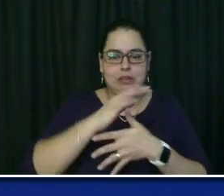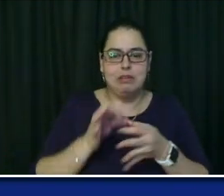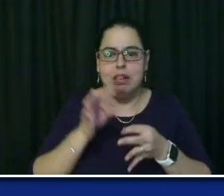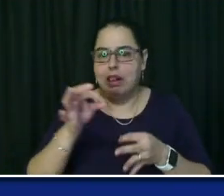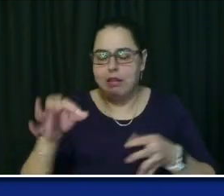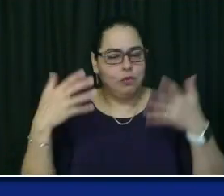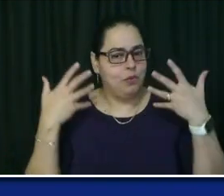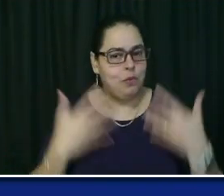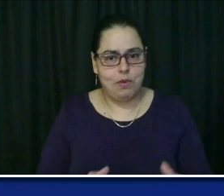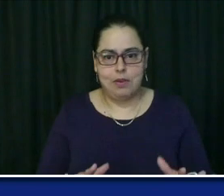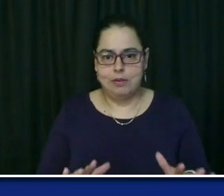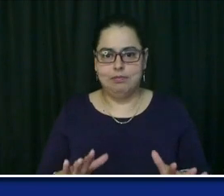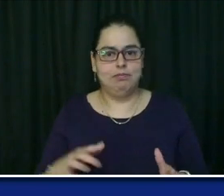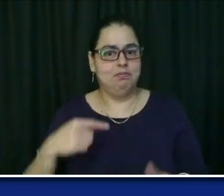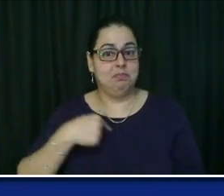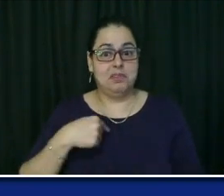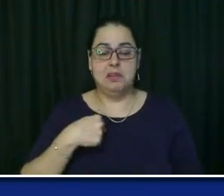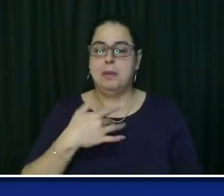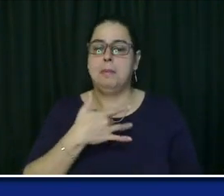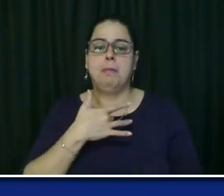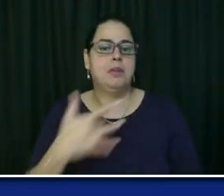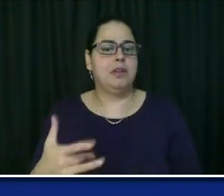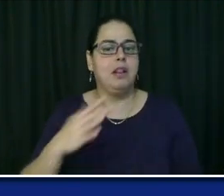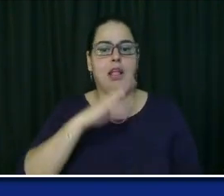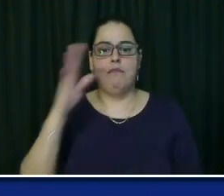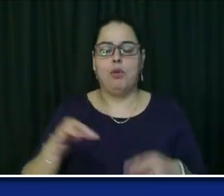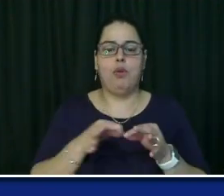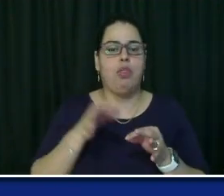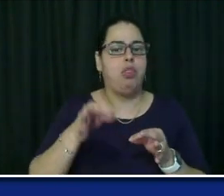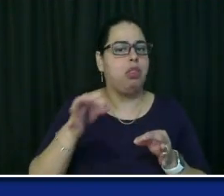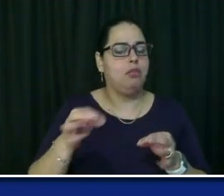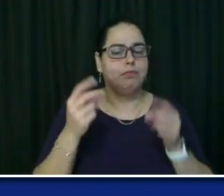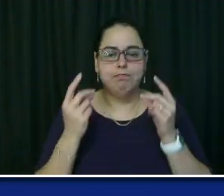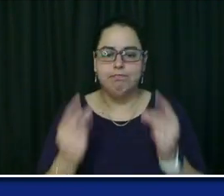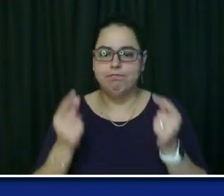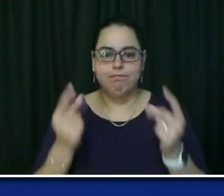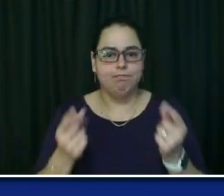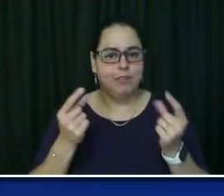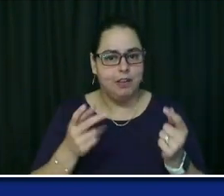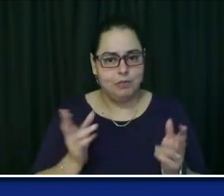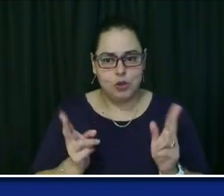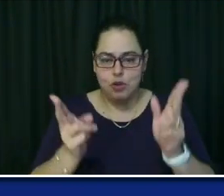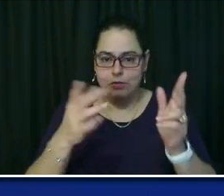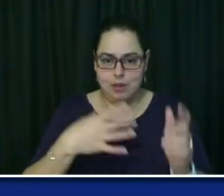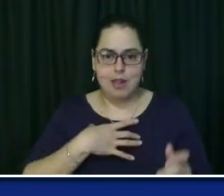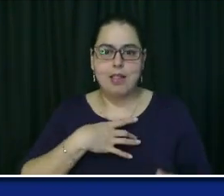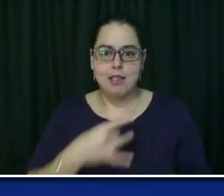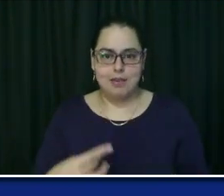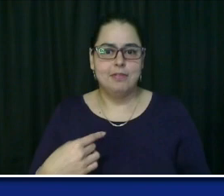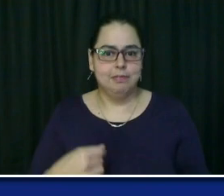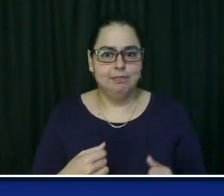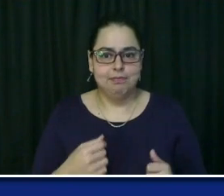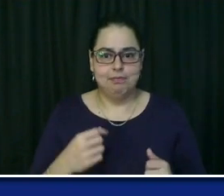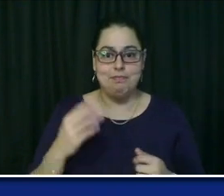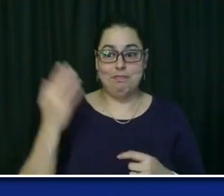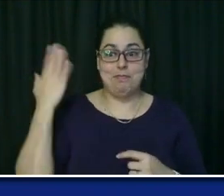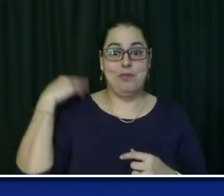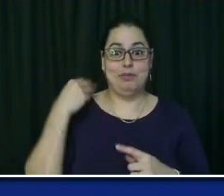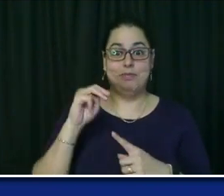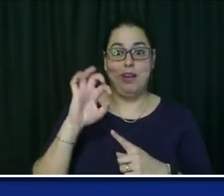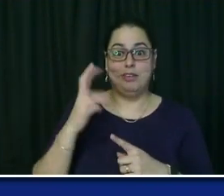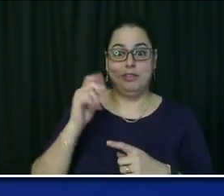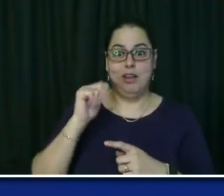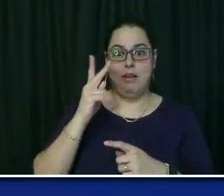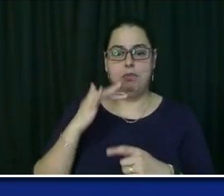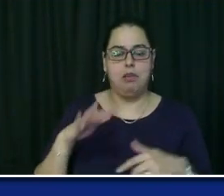Early on, it was hard getting the PPE because the whole world was competing for it. That made it difficult to operate because we had to make sure our first responders were protected so